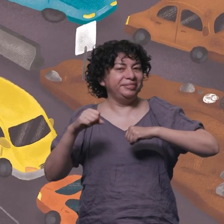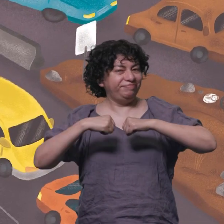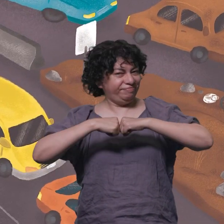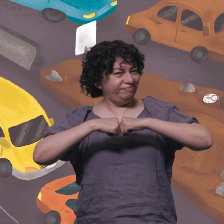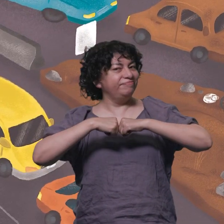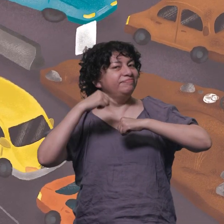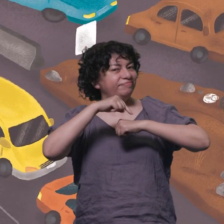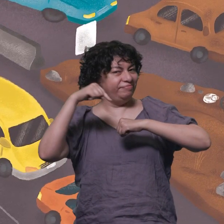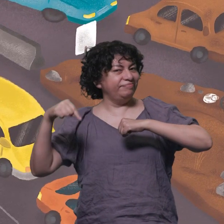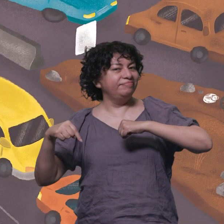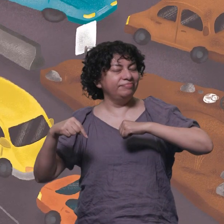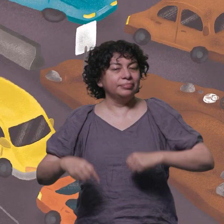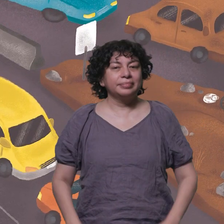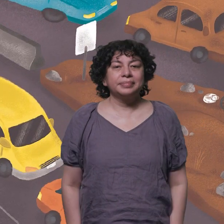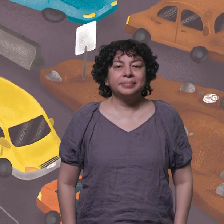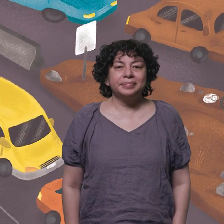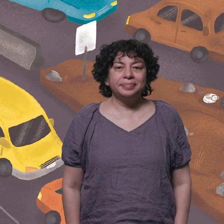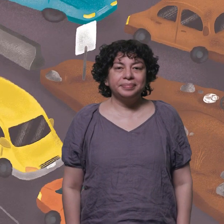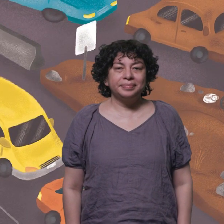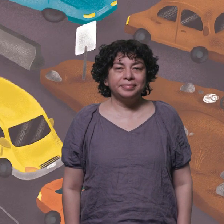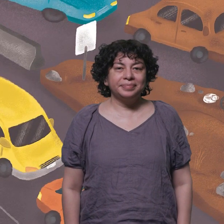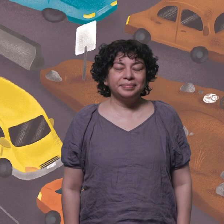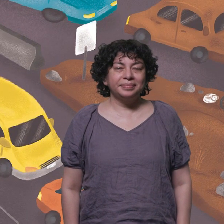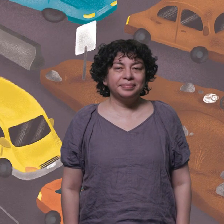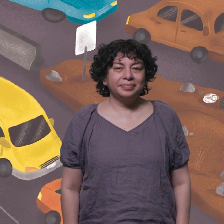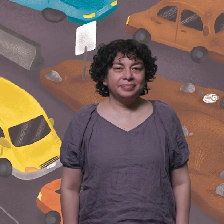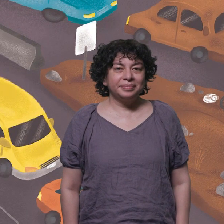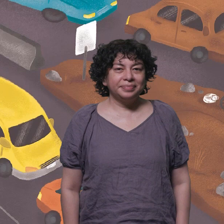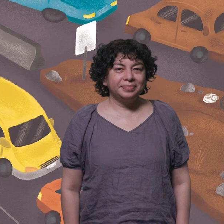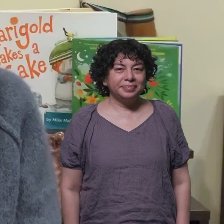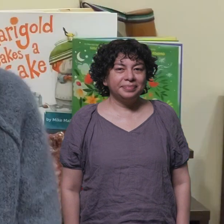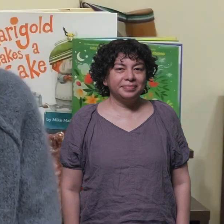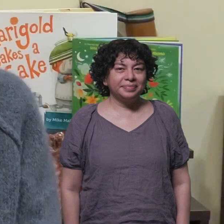dum! La Linea.